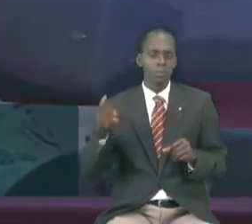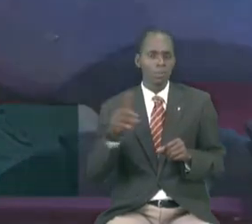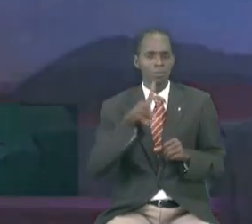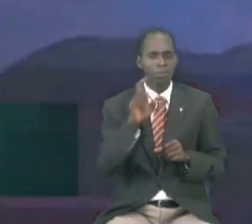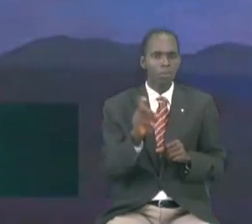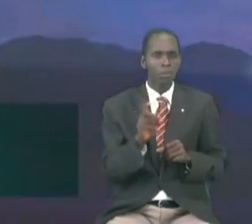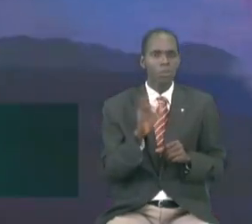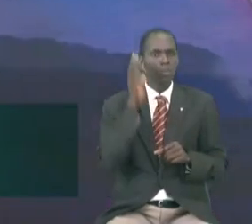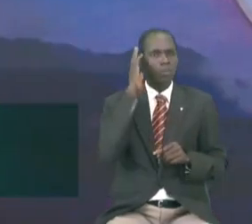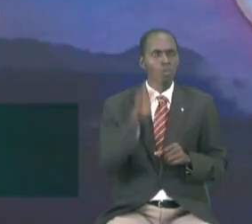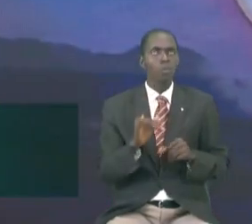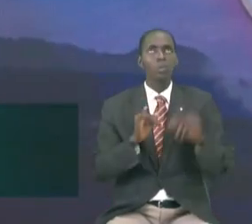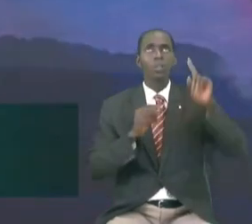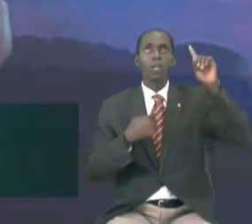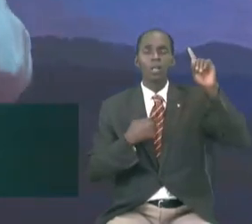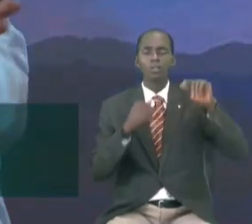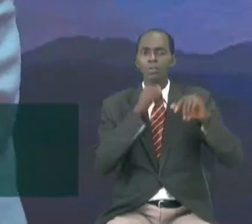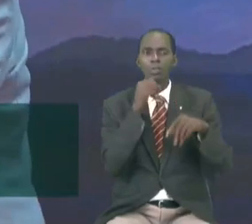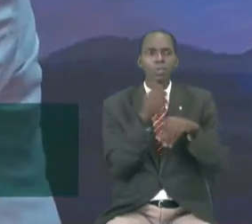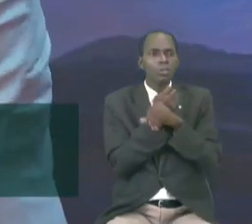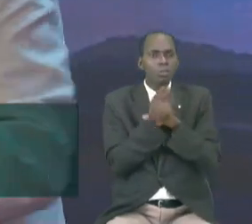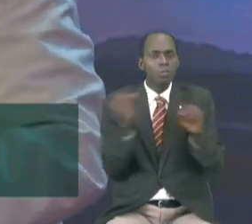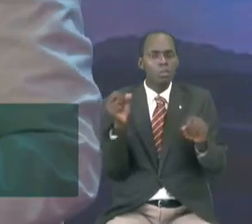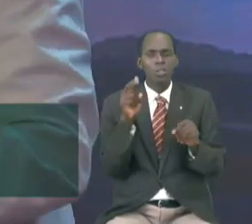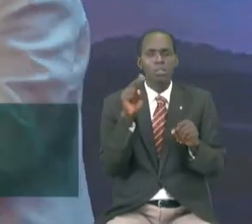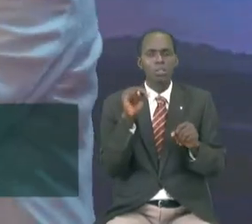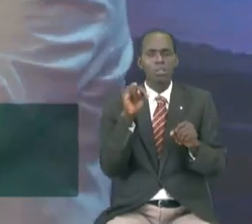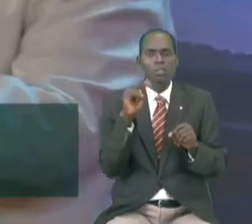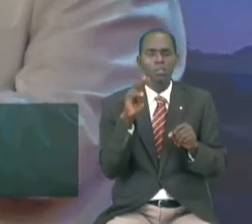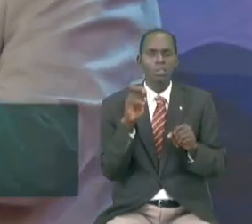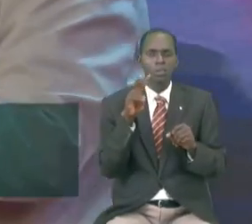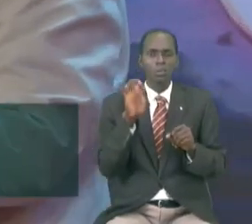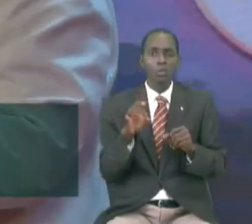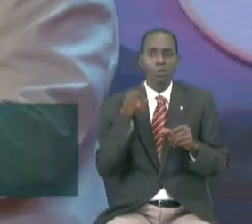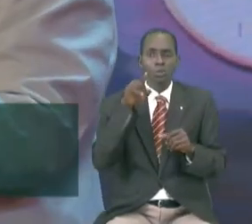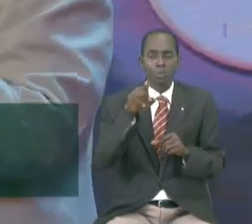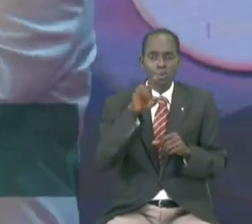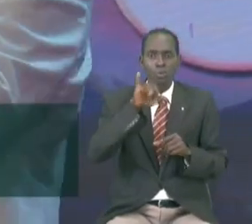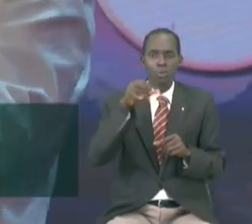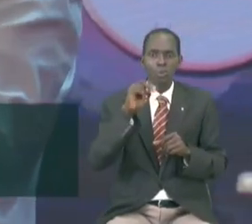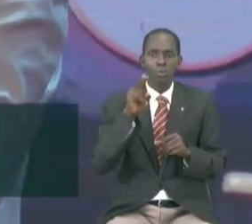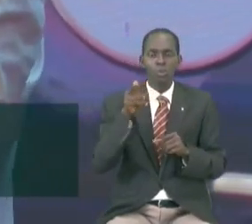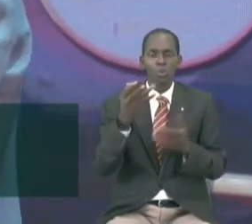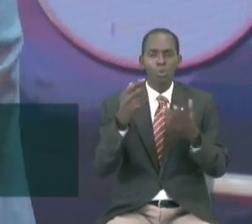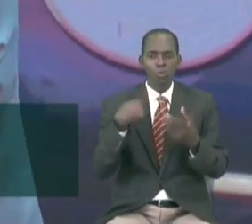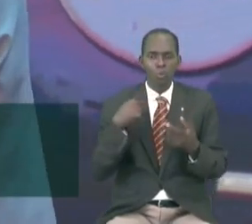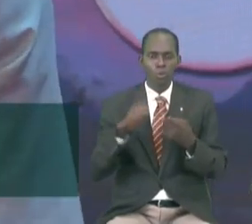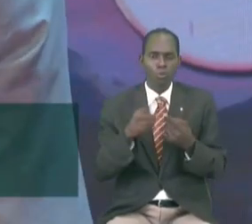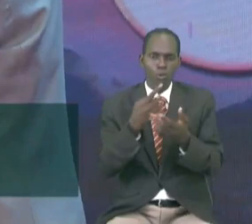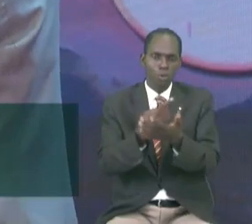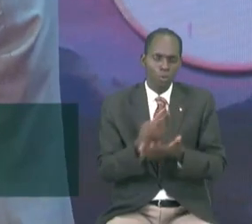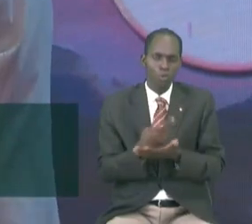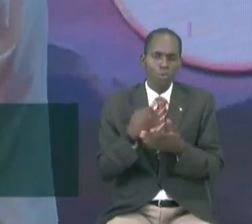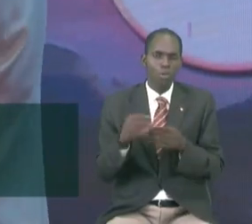a conference with the Almighty, a conference with the Trinity before I act? That's why a prophet, that's